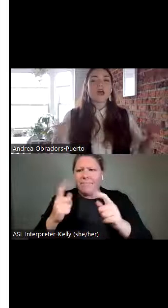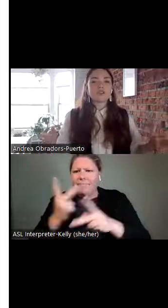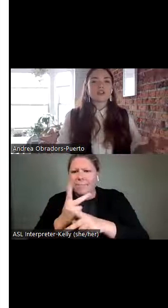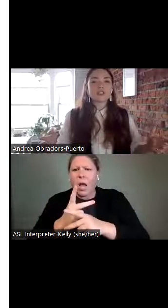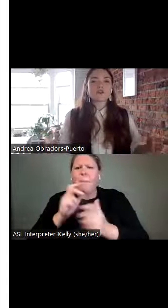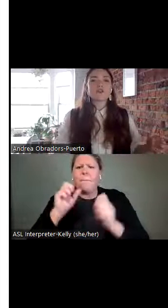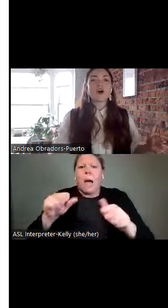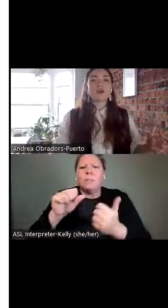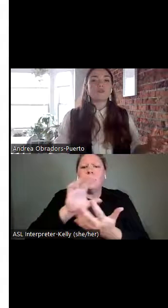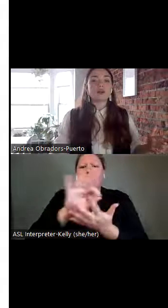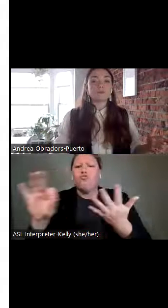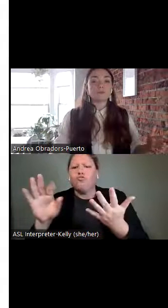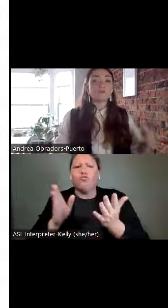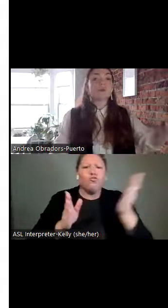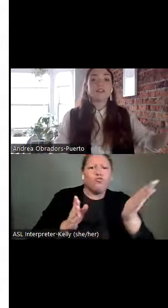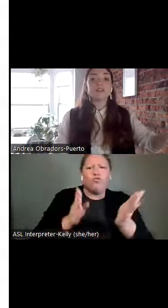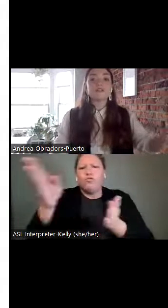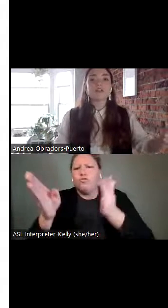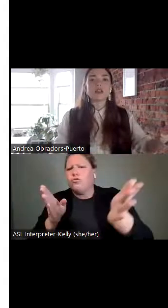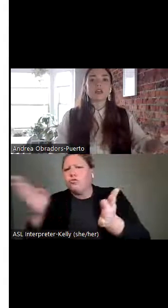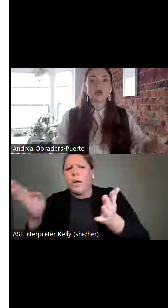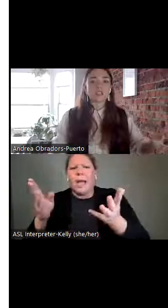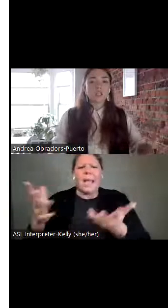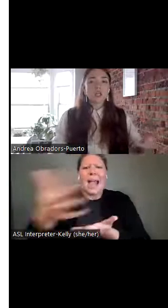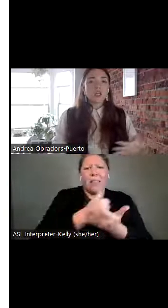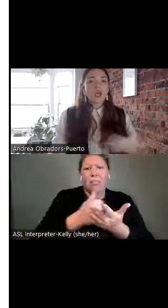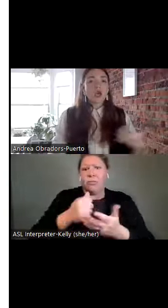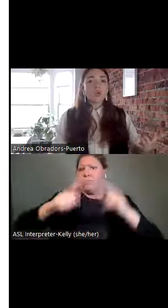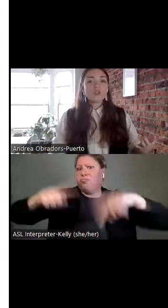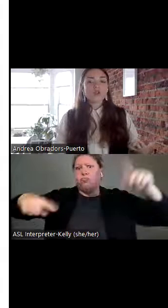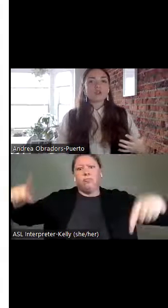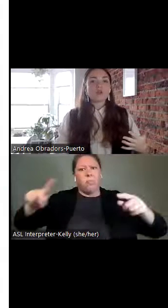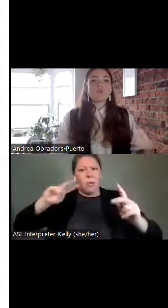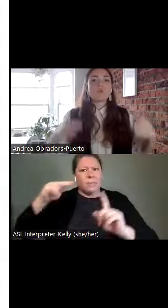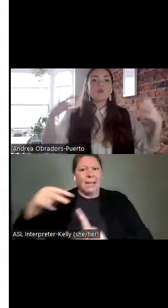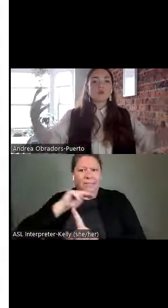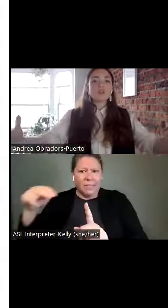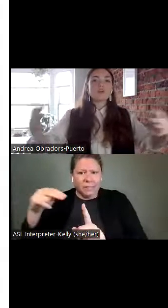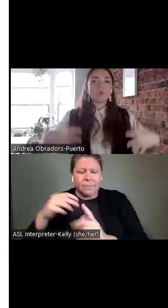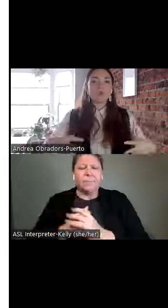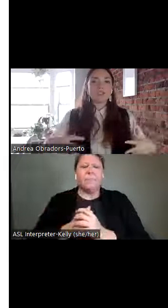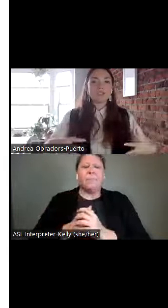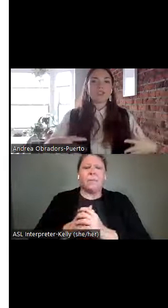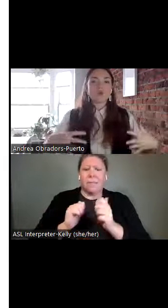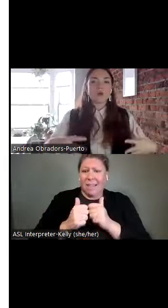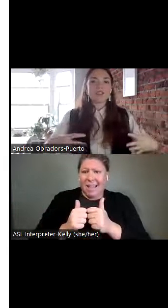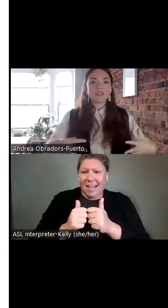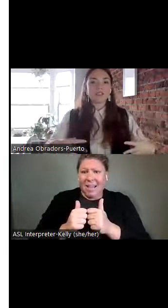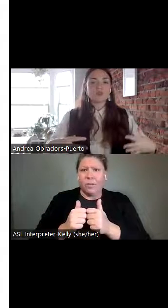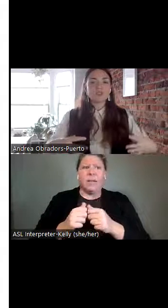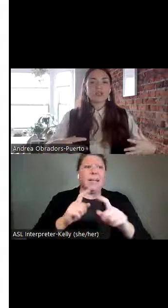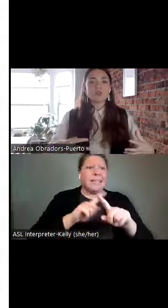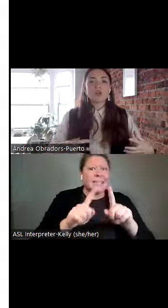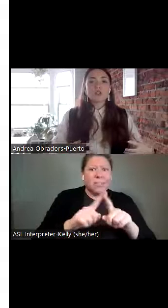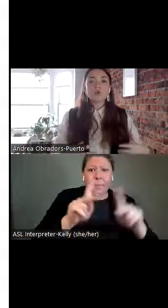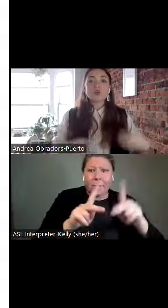a wide range of perspectives in the process. How we do that? So we bring different voices from the system